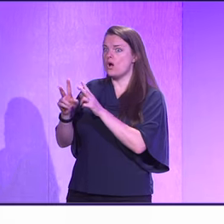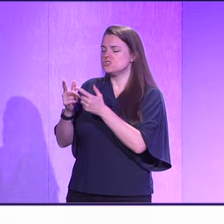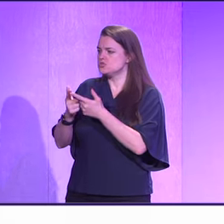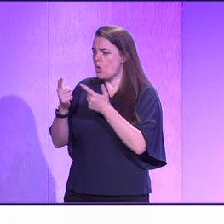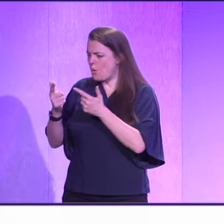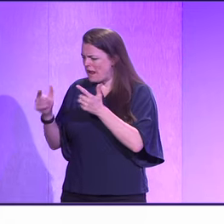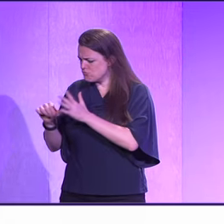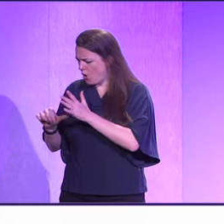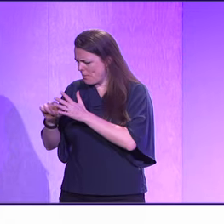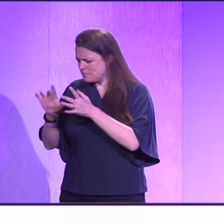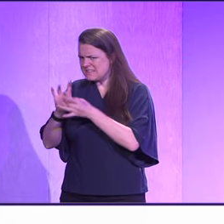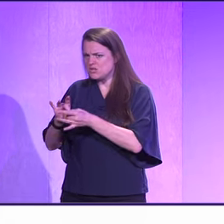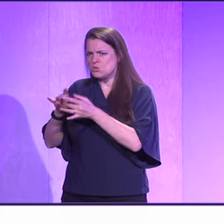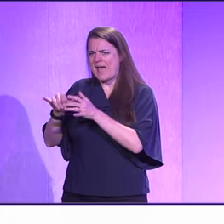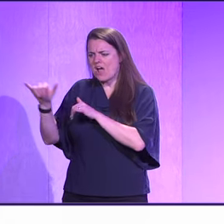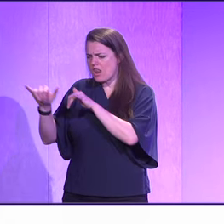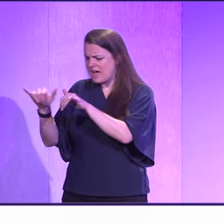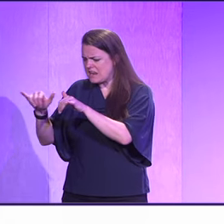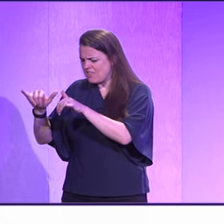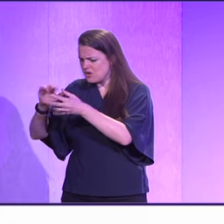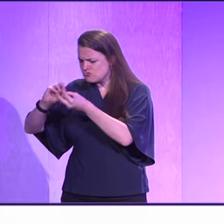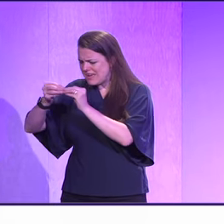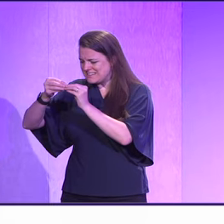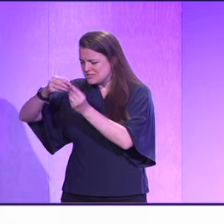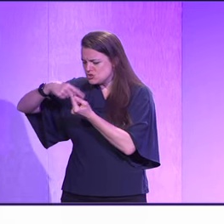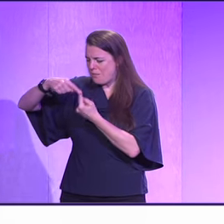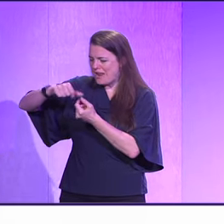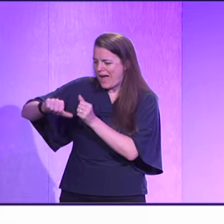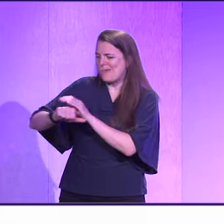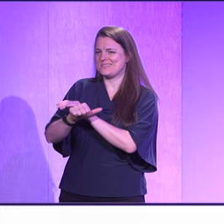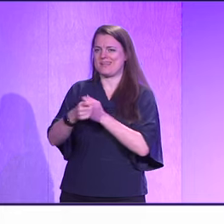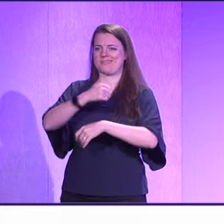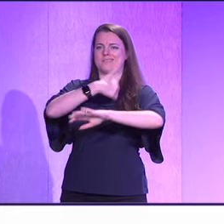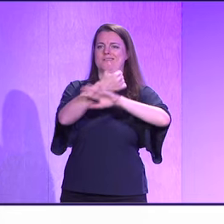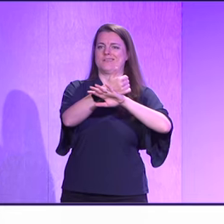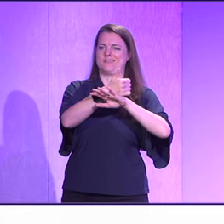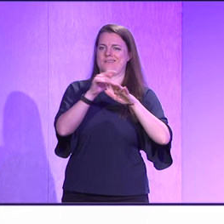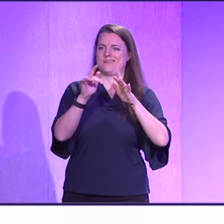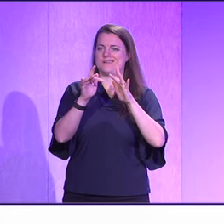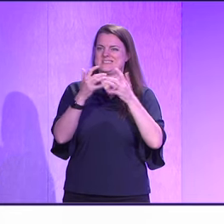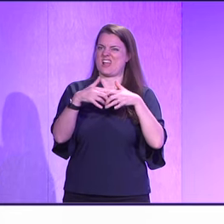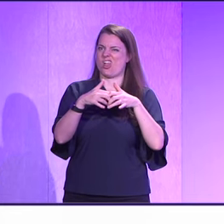have spun out their own tech companies, and they sell to all the others. Another